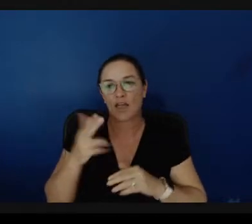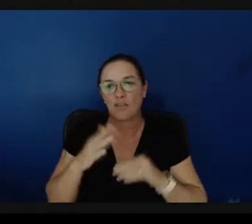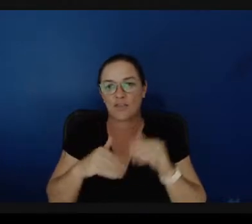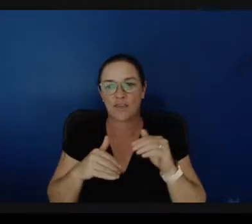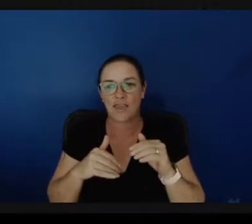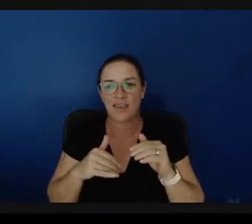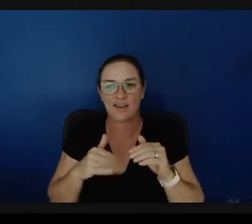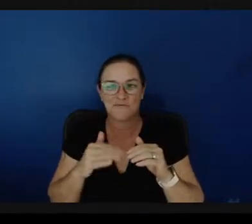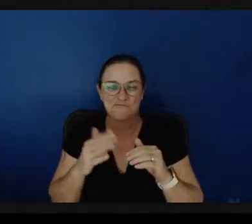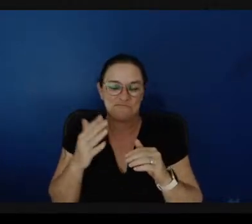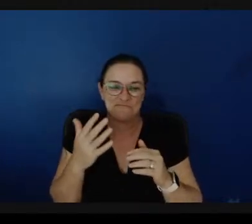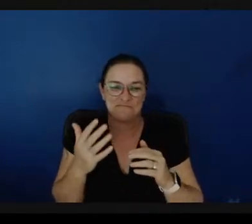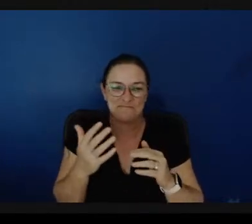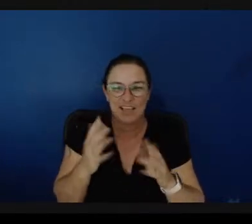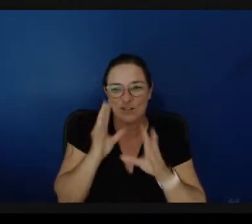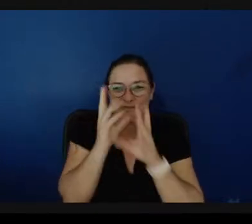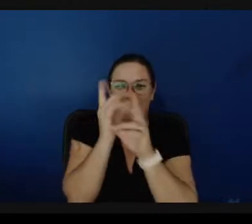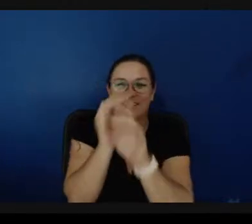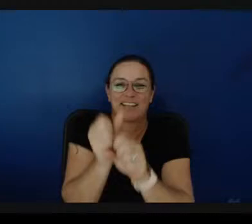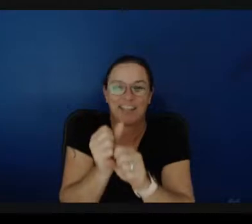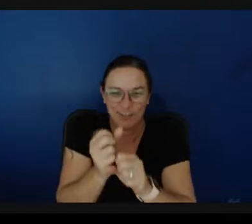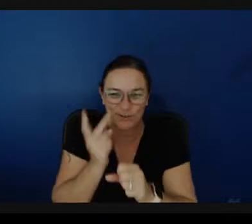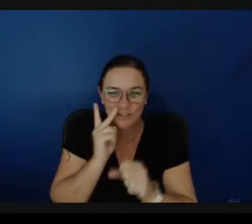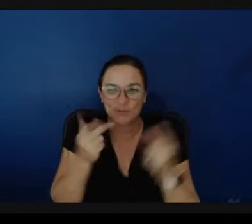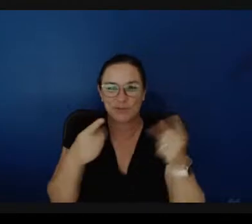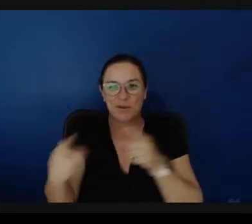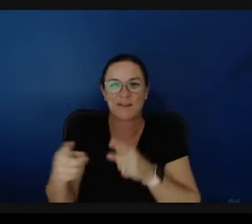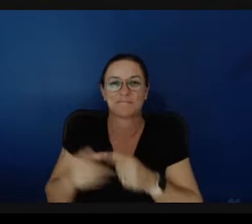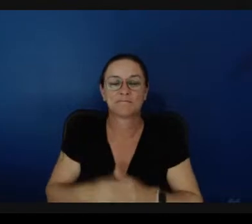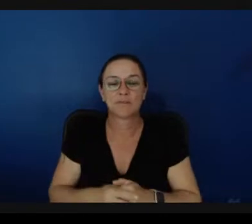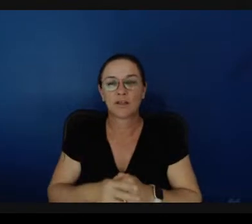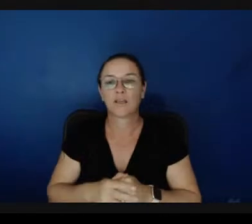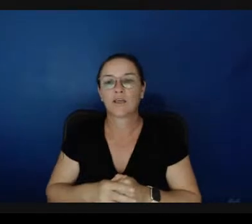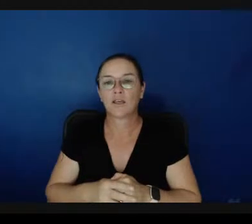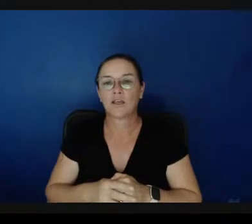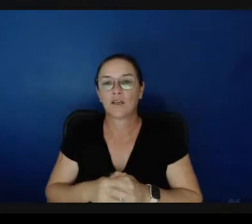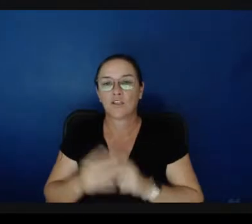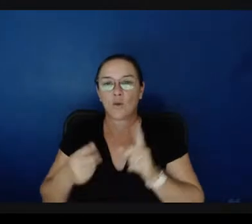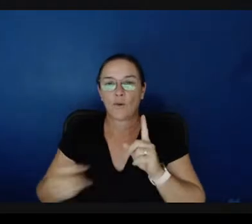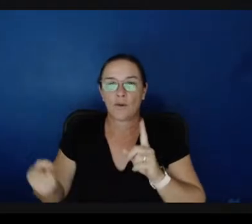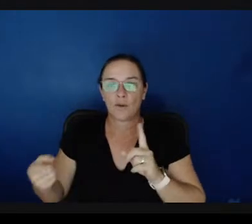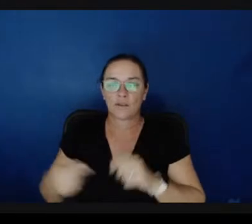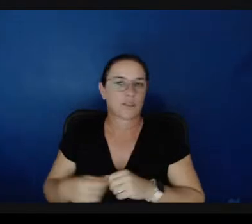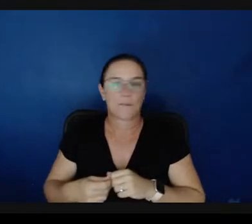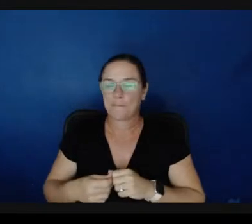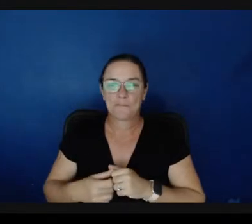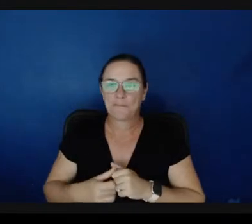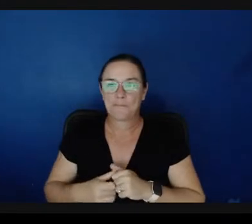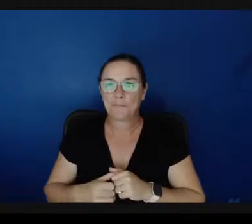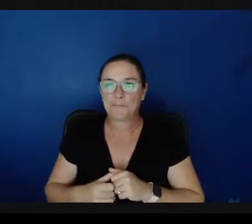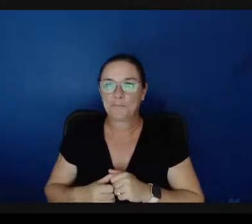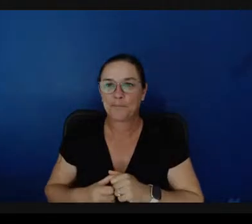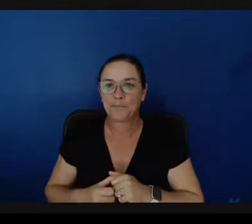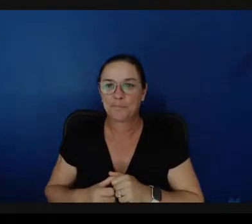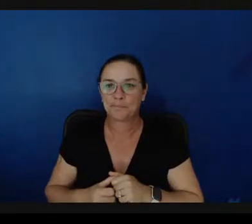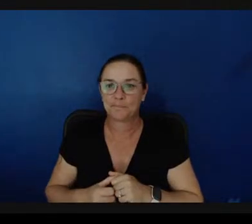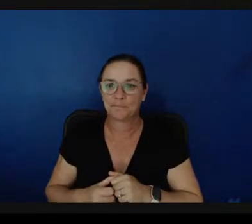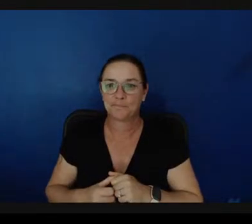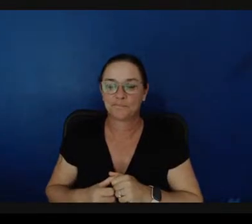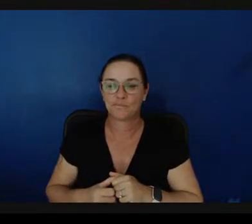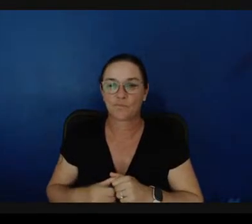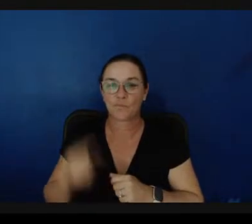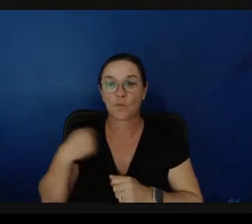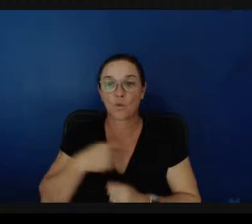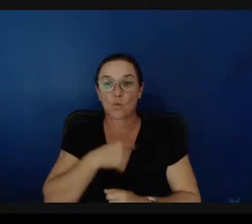it is to watch how this transpired. But so if we come back to, oh, not to this, but to here, and we